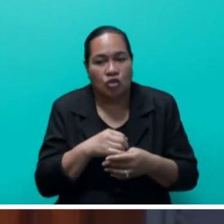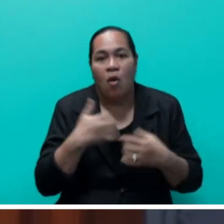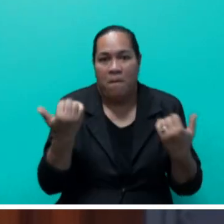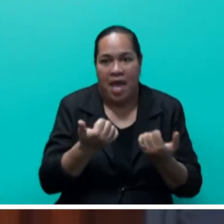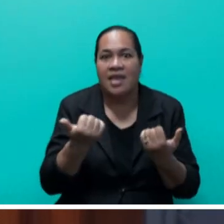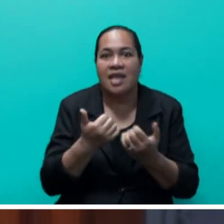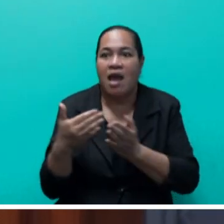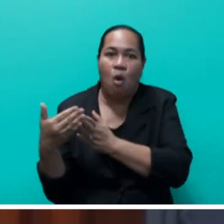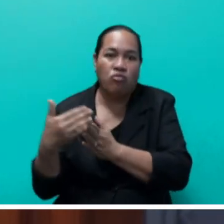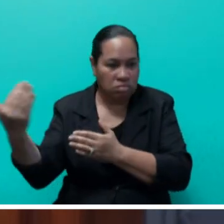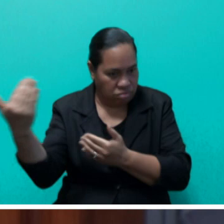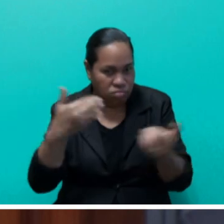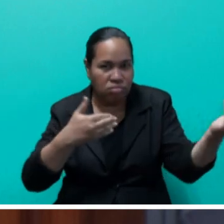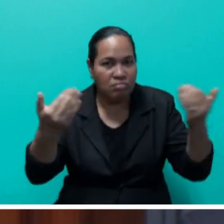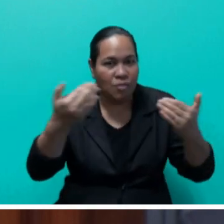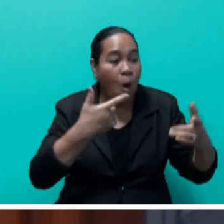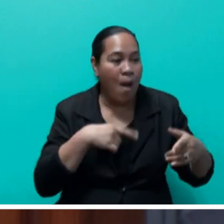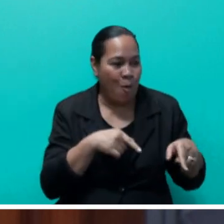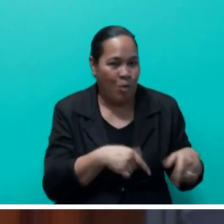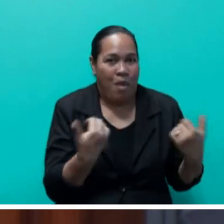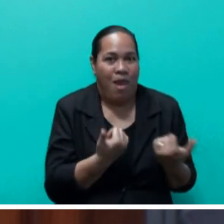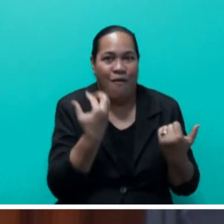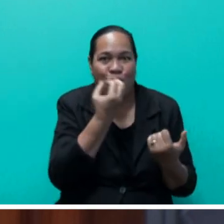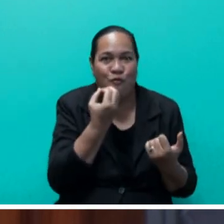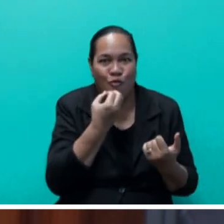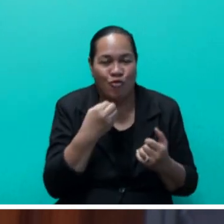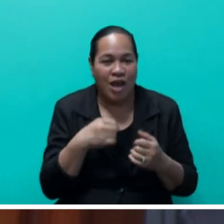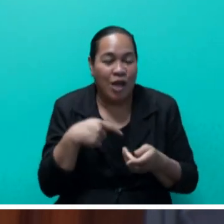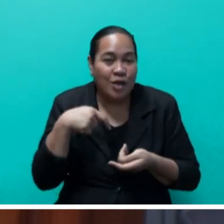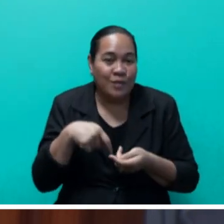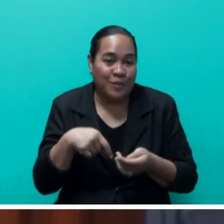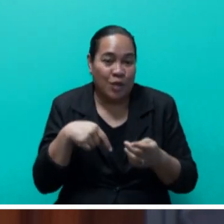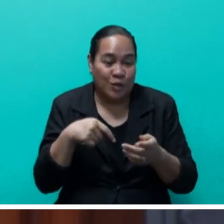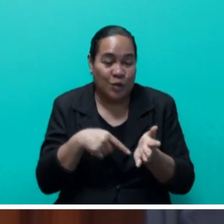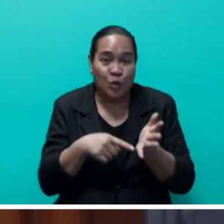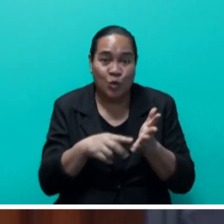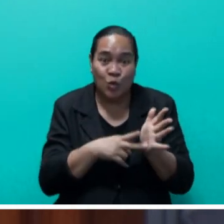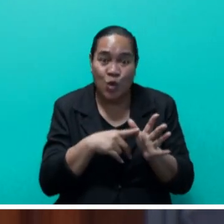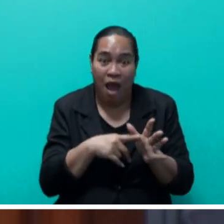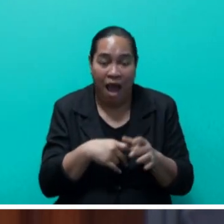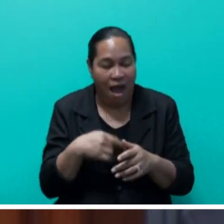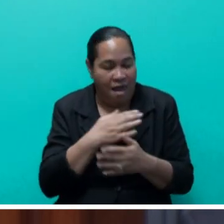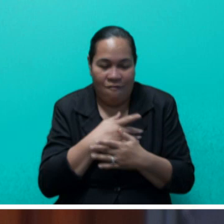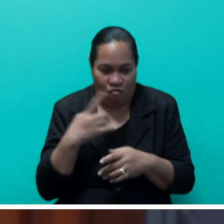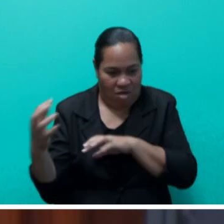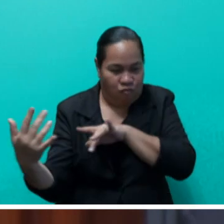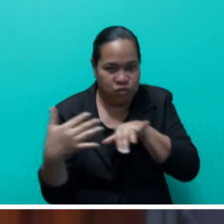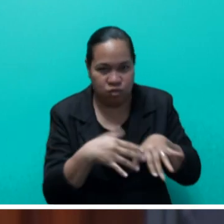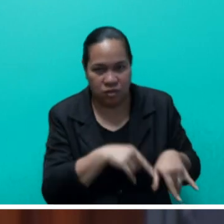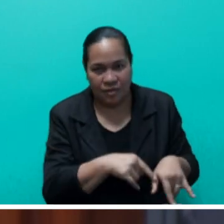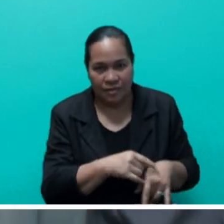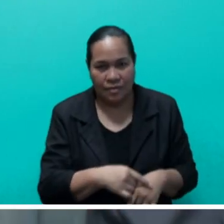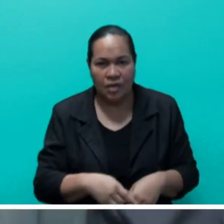ports. Honourable Speaker, sir, we all know that change do not happen overnight. And there needs to